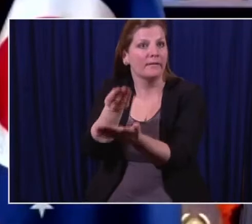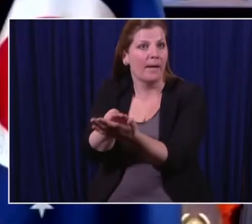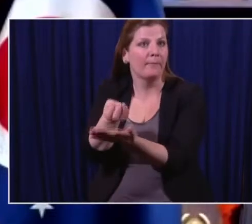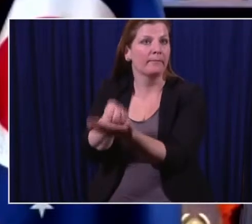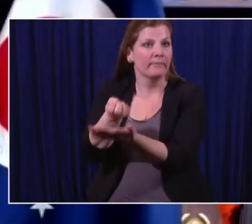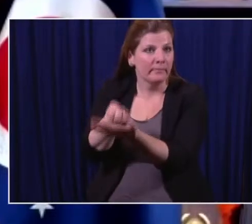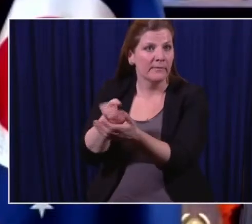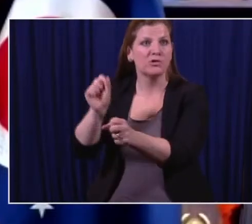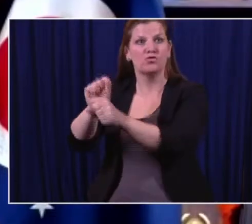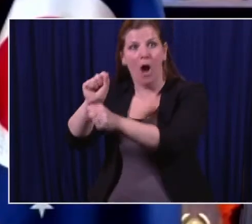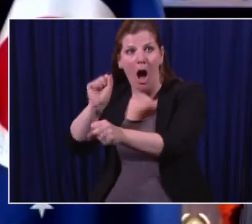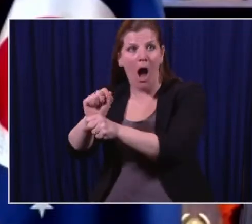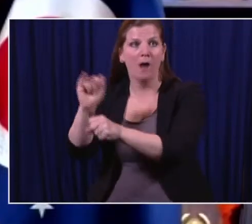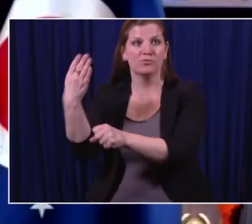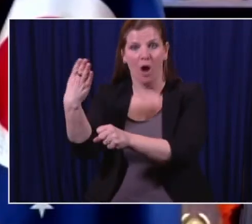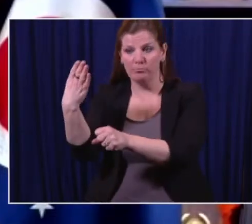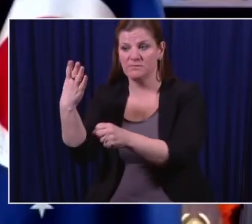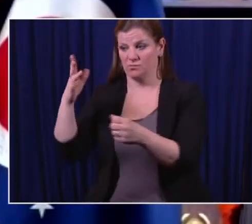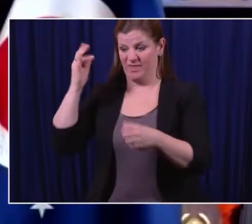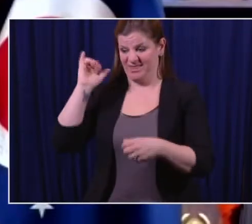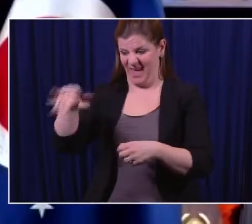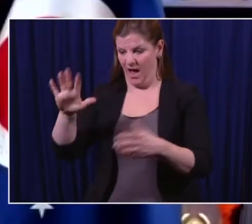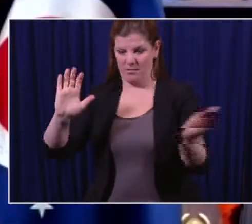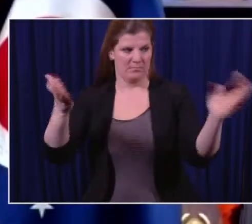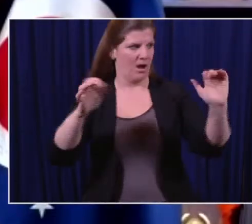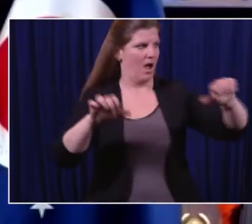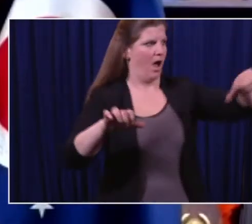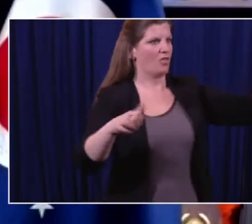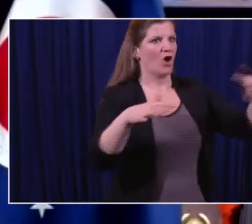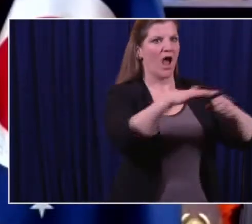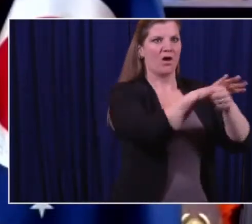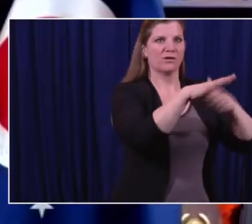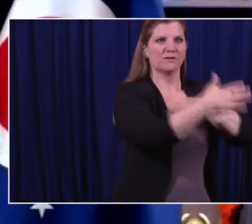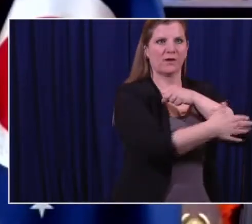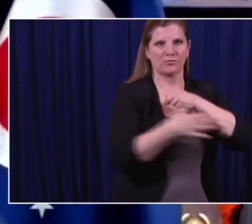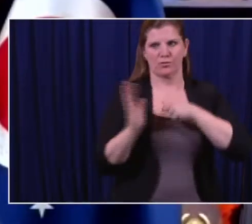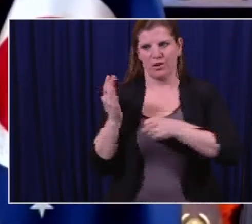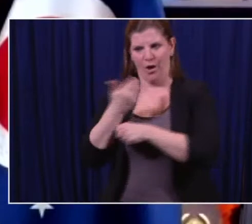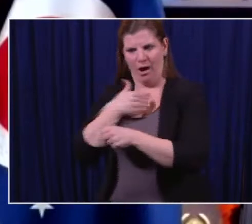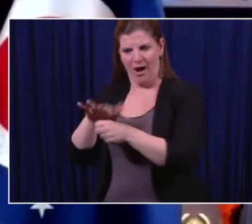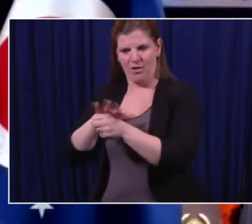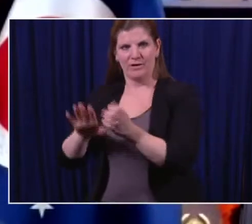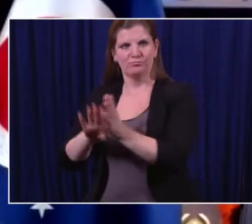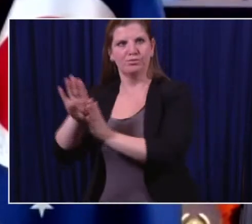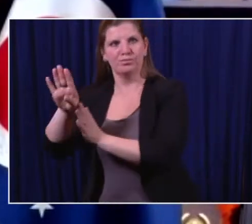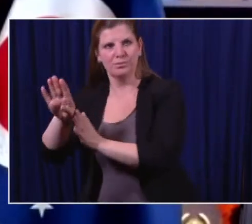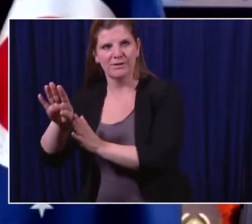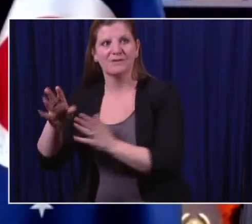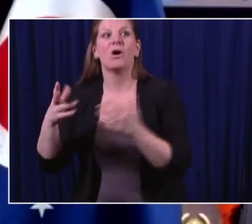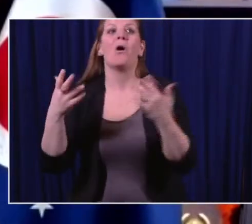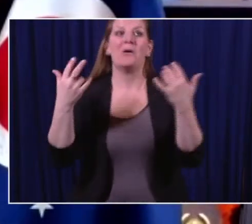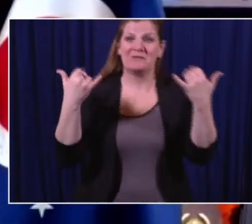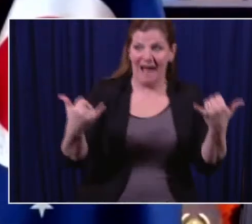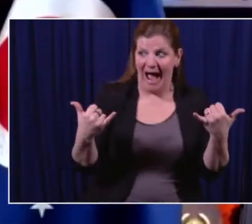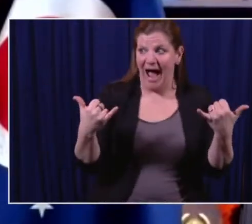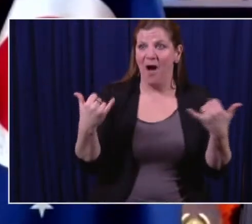of the country. And so I guess it's appropriate that we have an economic announcement for Northeast Ohio